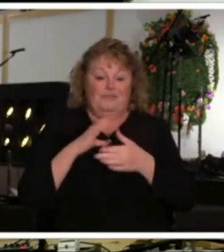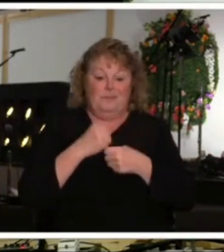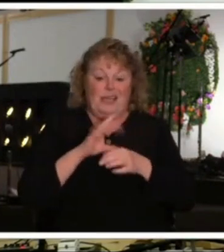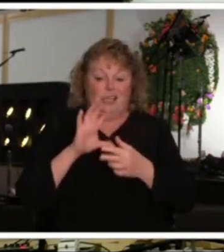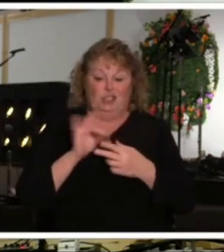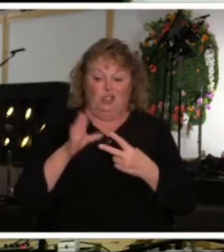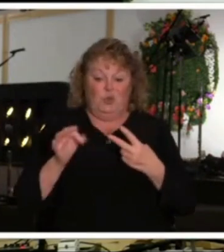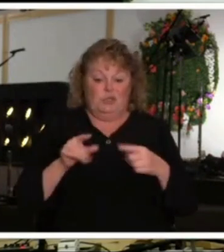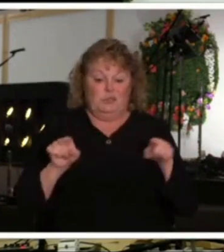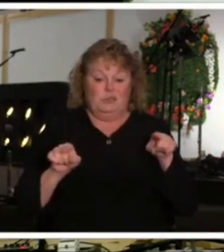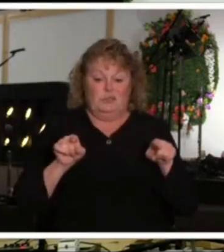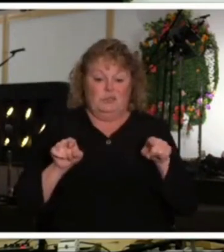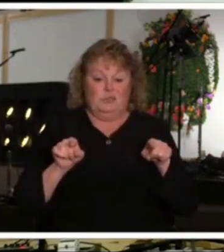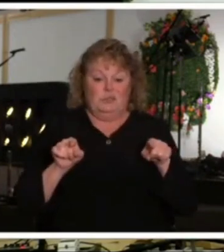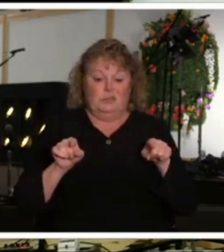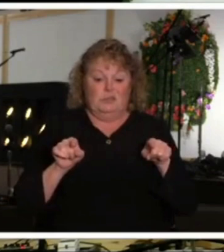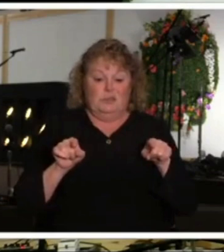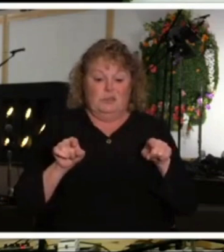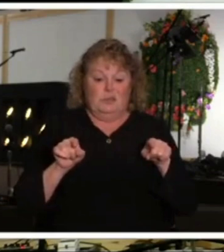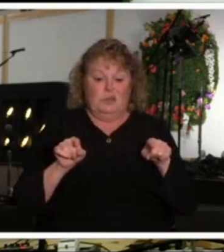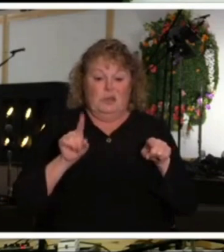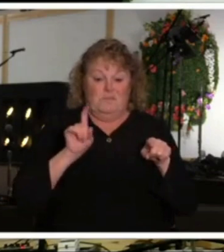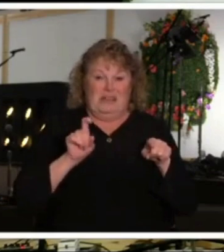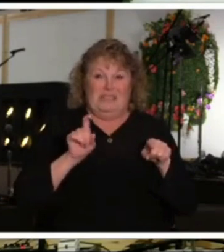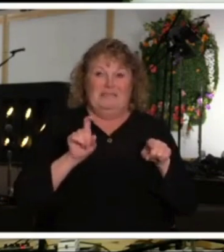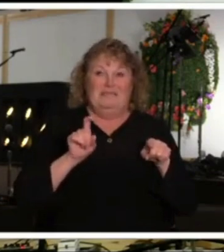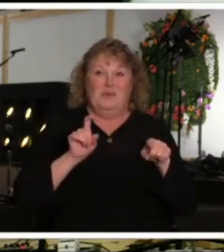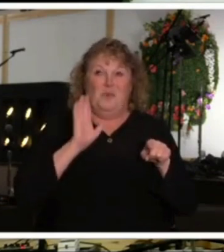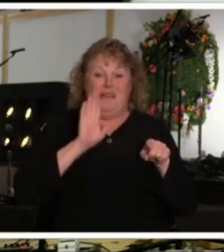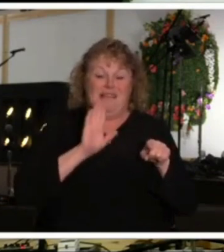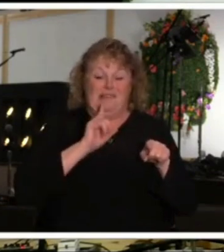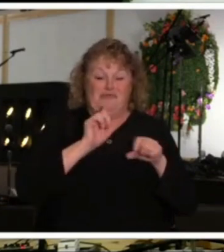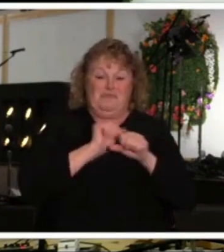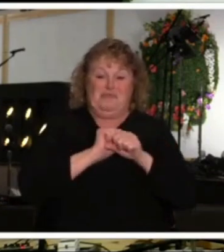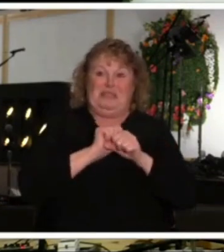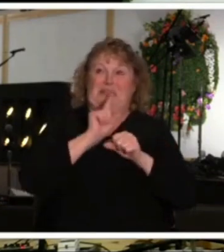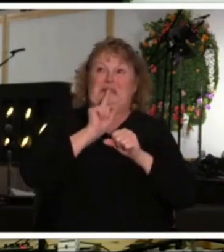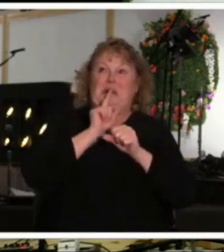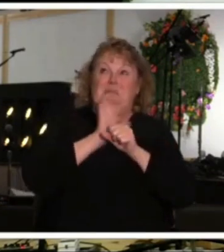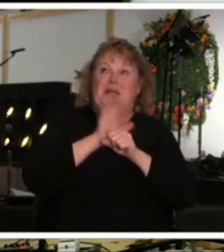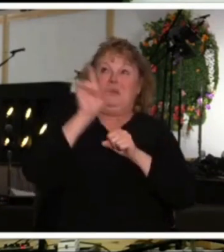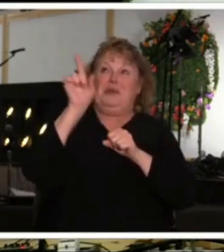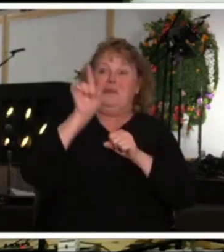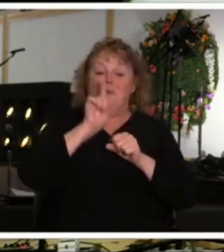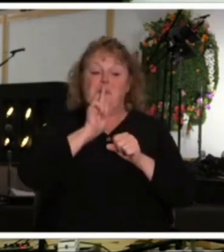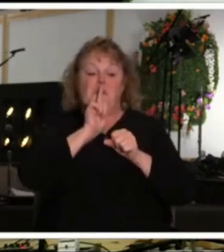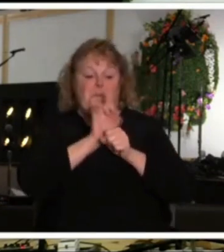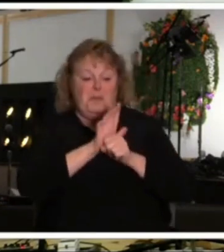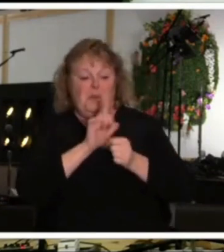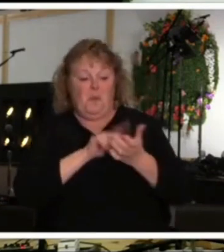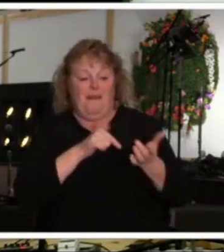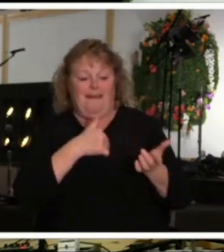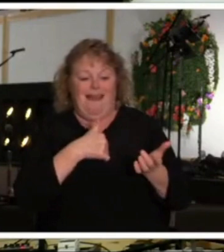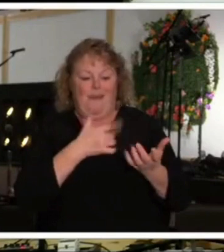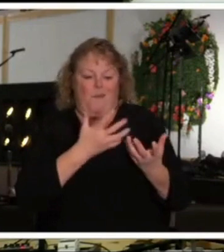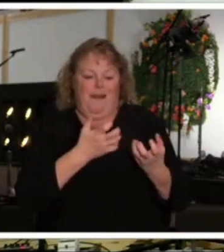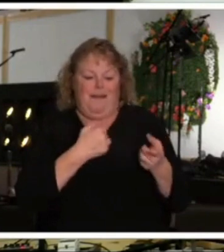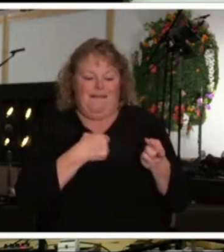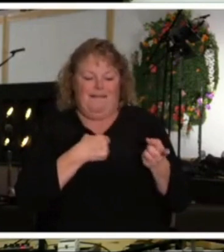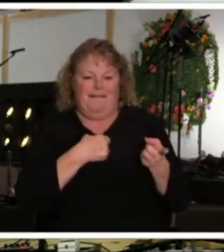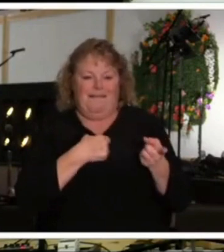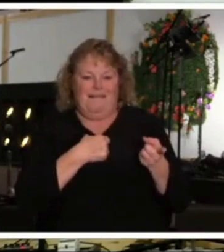I going to be committed to the things of God? Or am I going to be committed to the things that I want? And